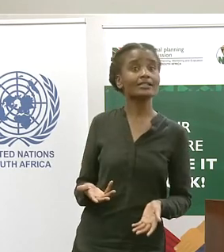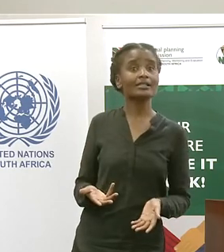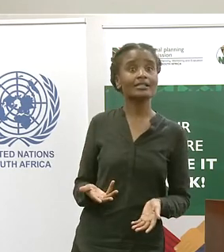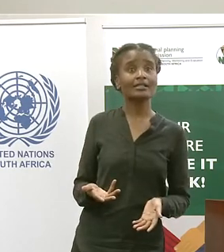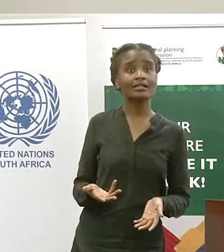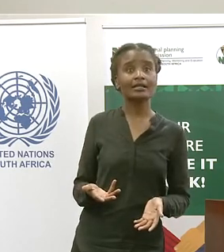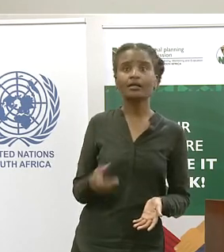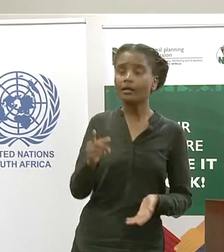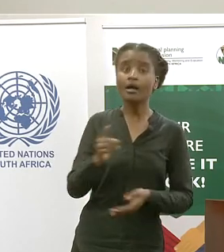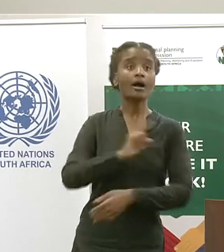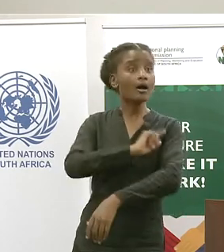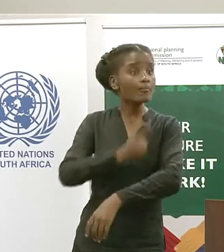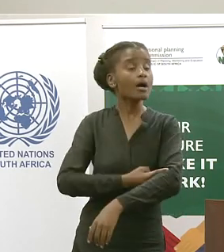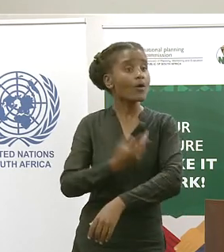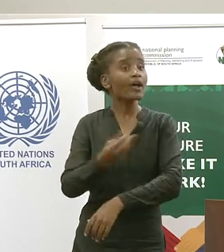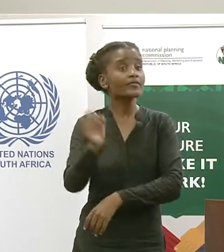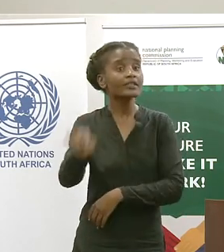have all those powers. Now,